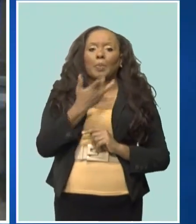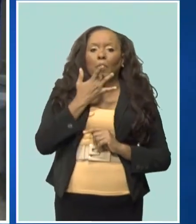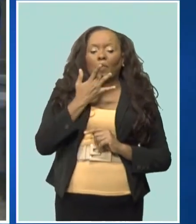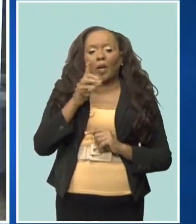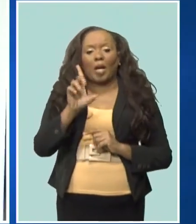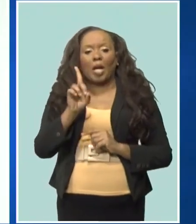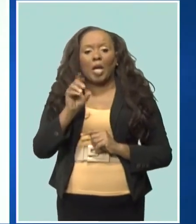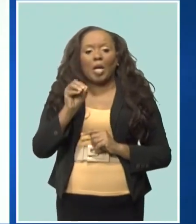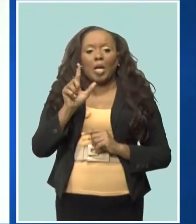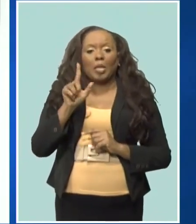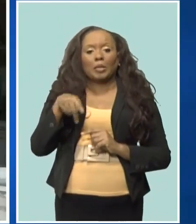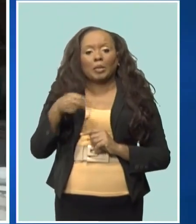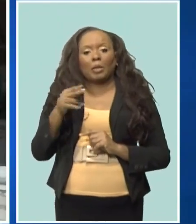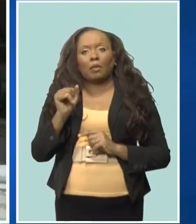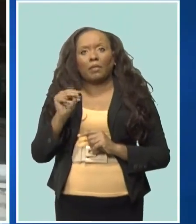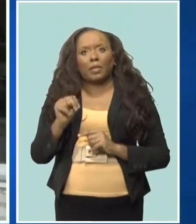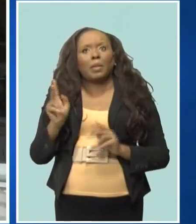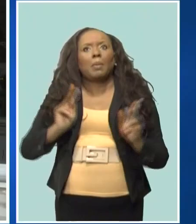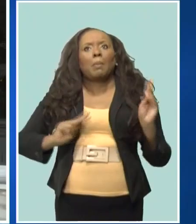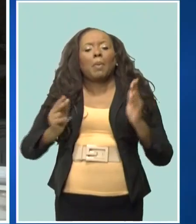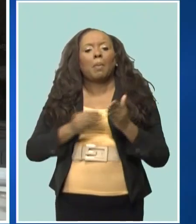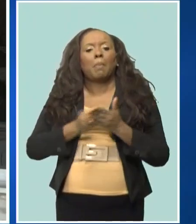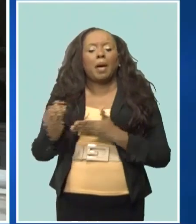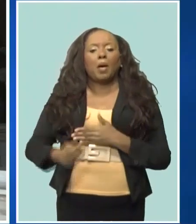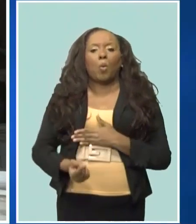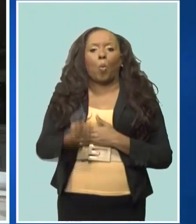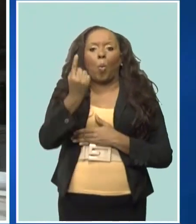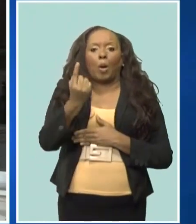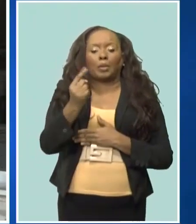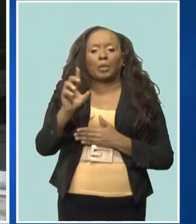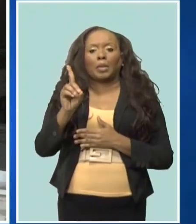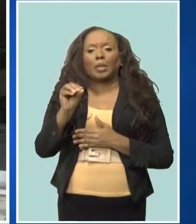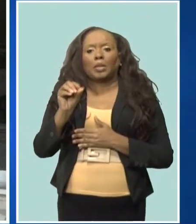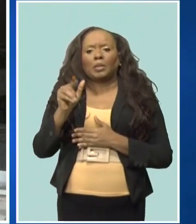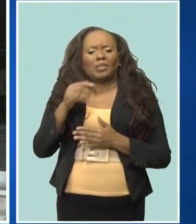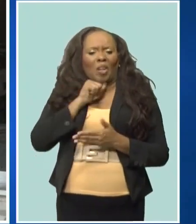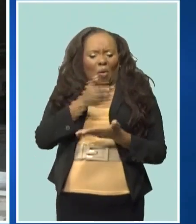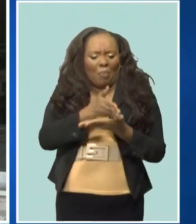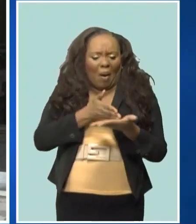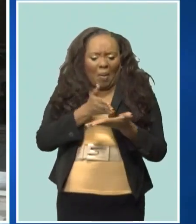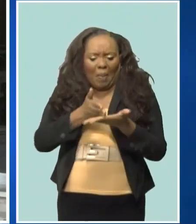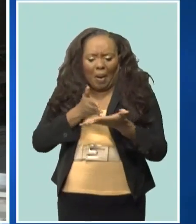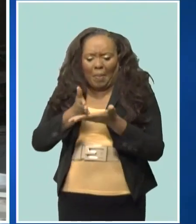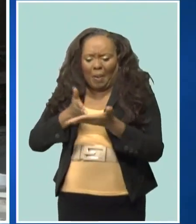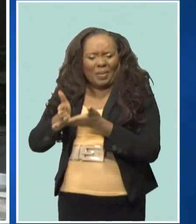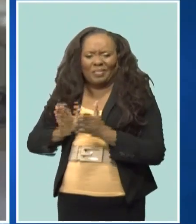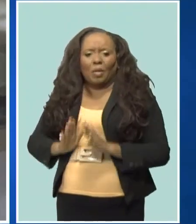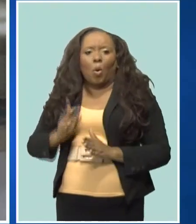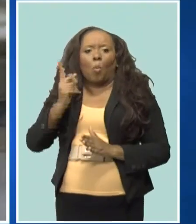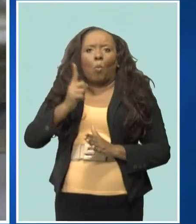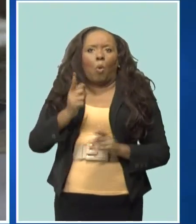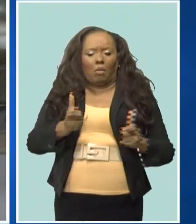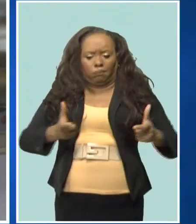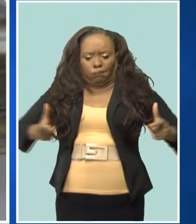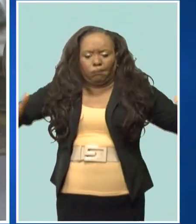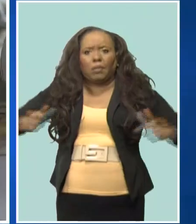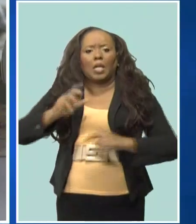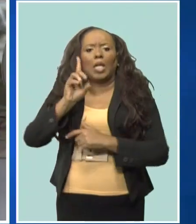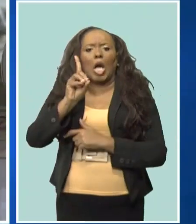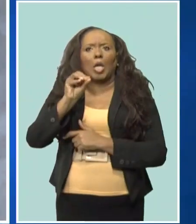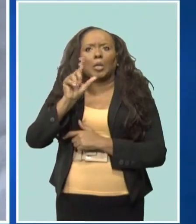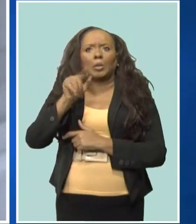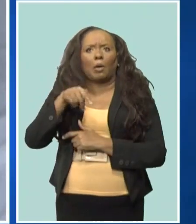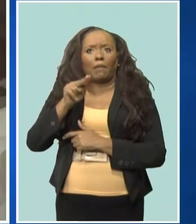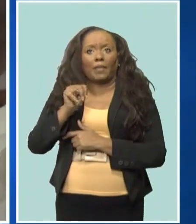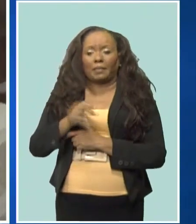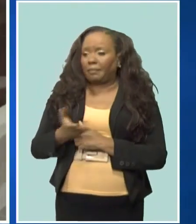are purchased whole. People were caught and already fishing already. I got a lot of calls up to yesterday, last night, so the season's looking good. I have